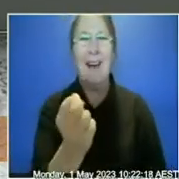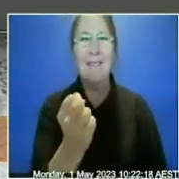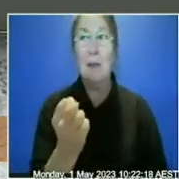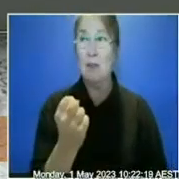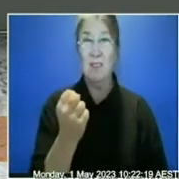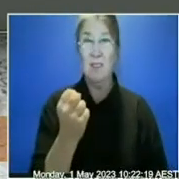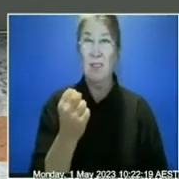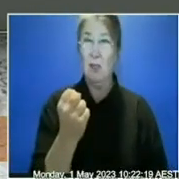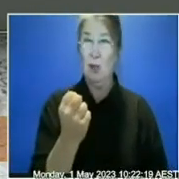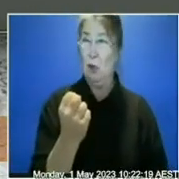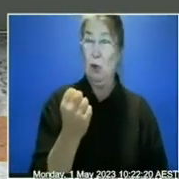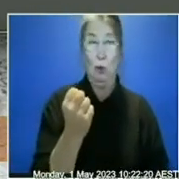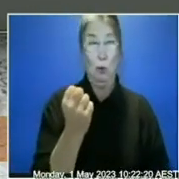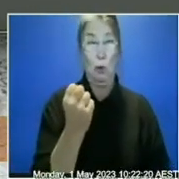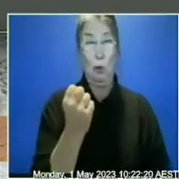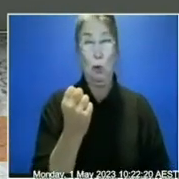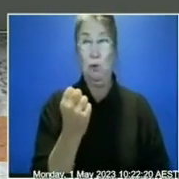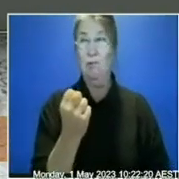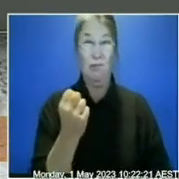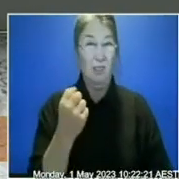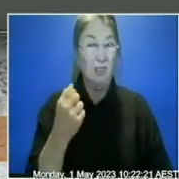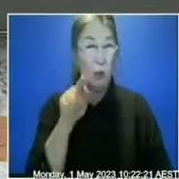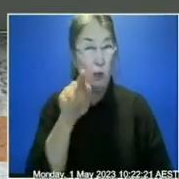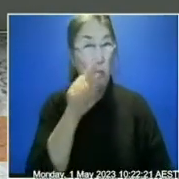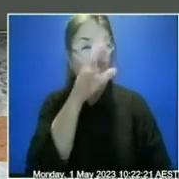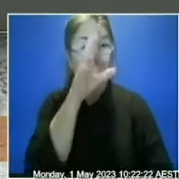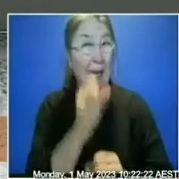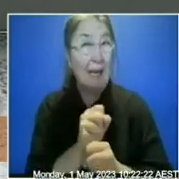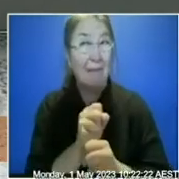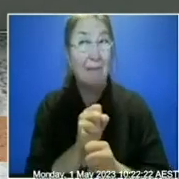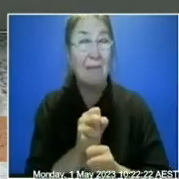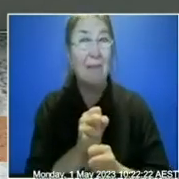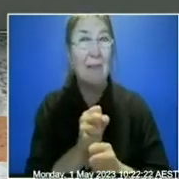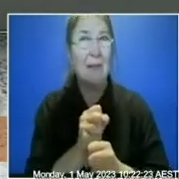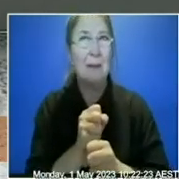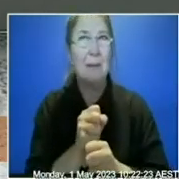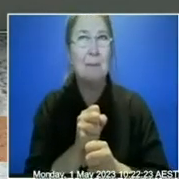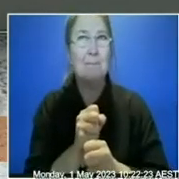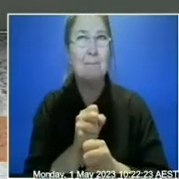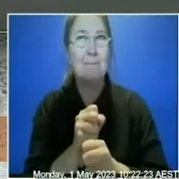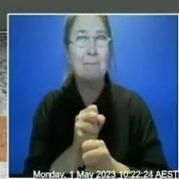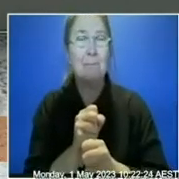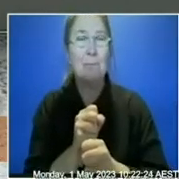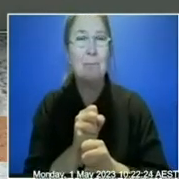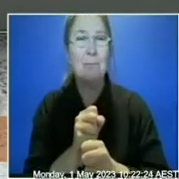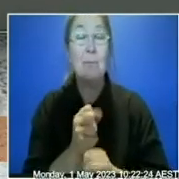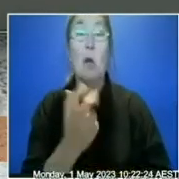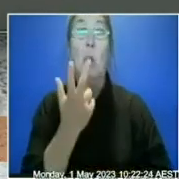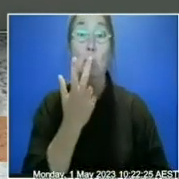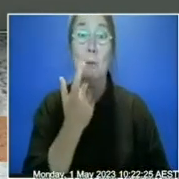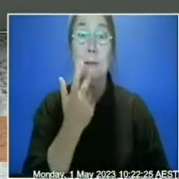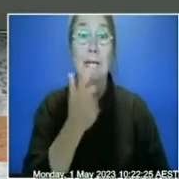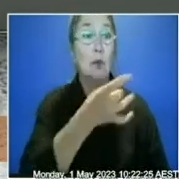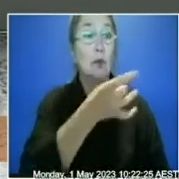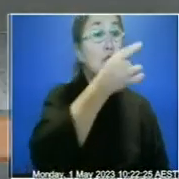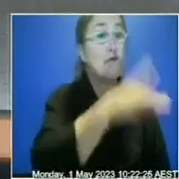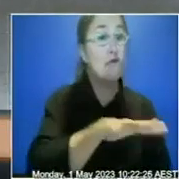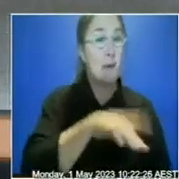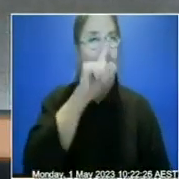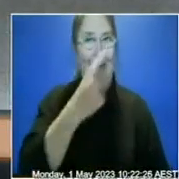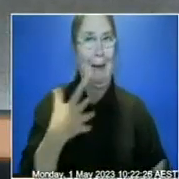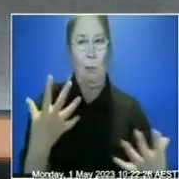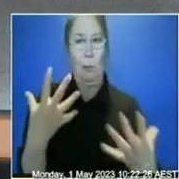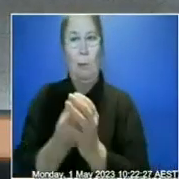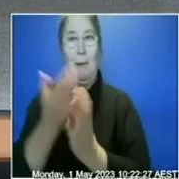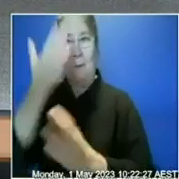if they can't be with their parents, at that point it requires they be permanently placed with someone else? I'm aware. Yep.